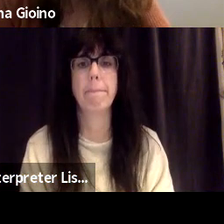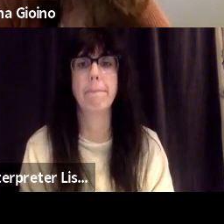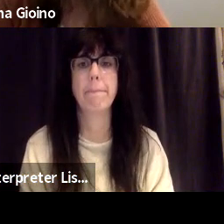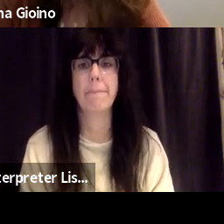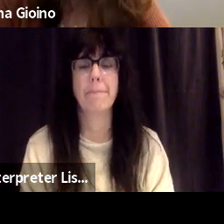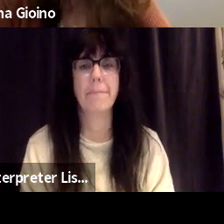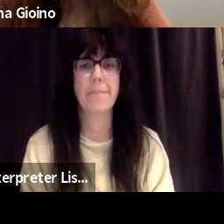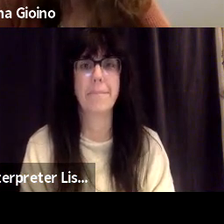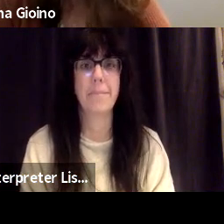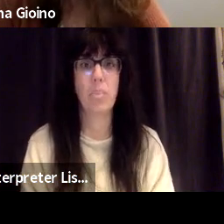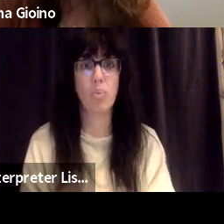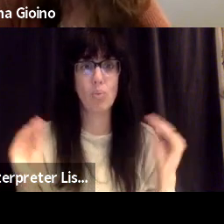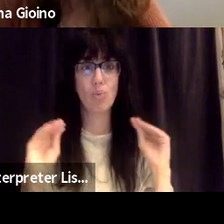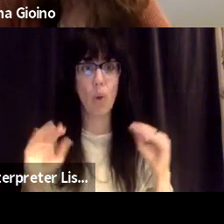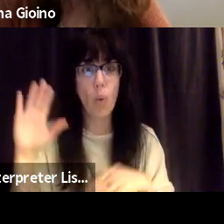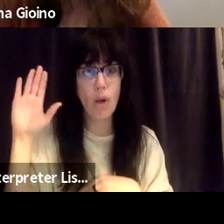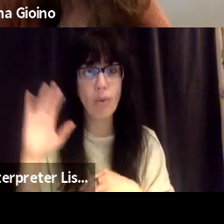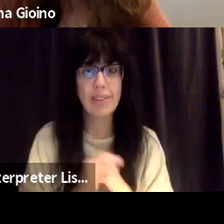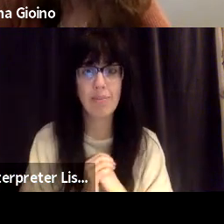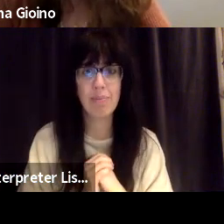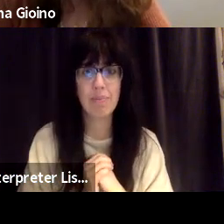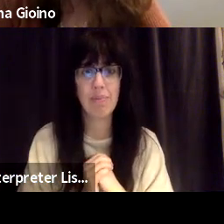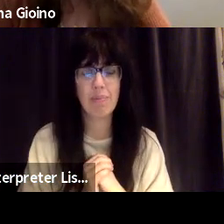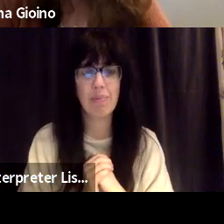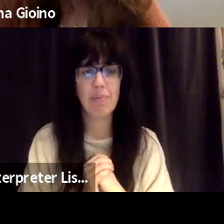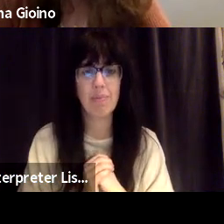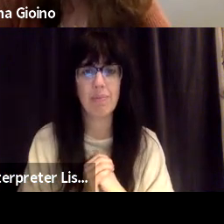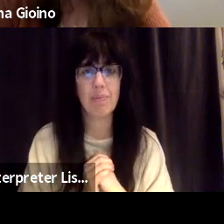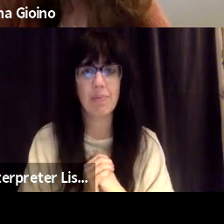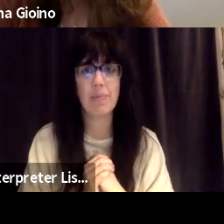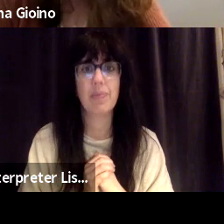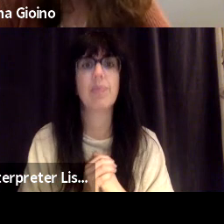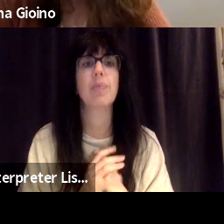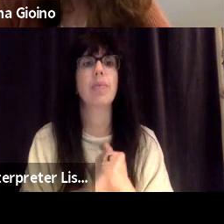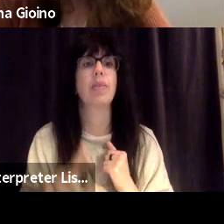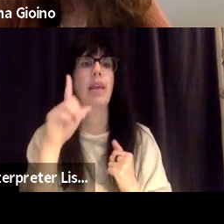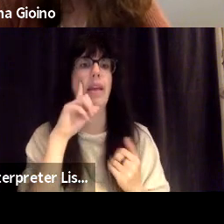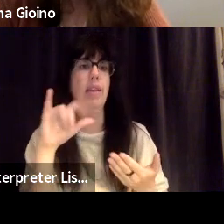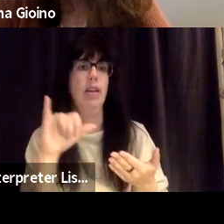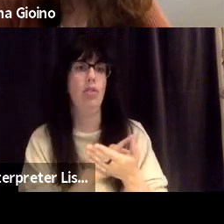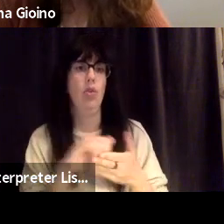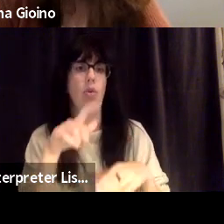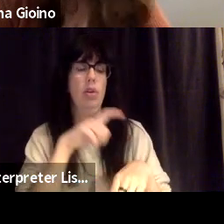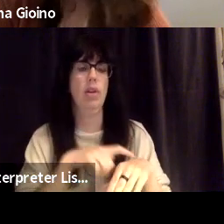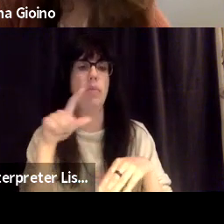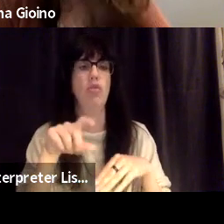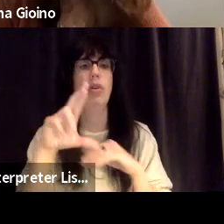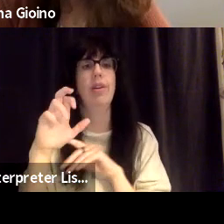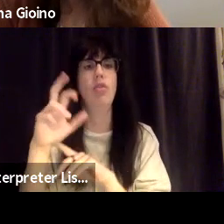Or, does no one have their hand raised? I think the New York Times should have done a ranked choice endorsement. They shouldn't have